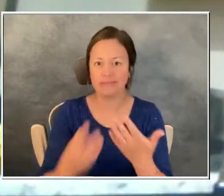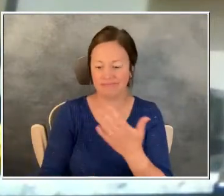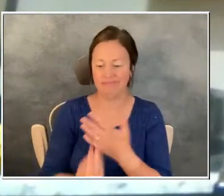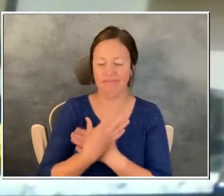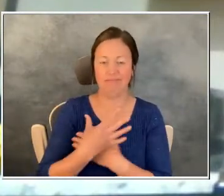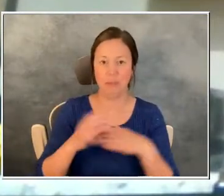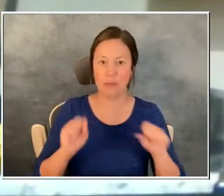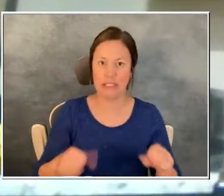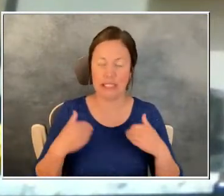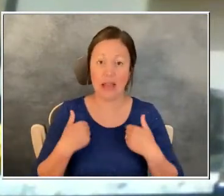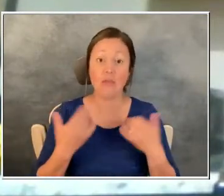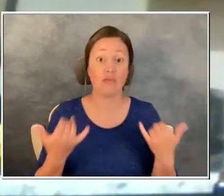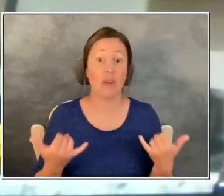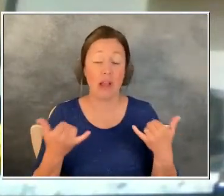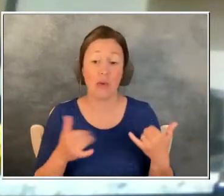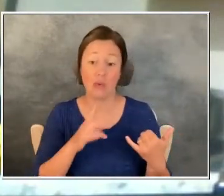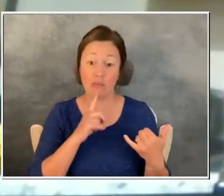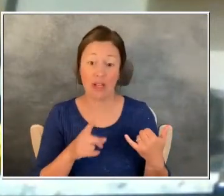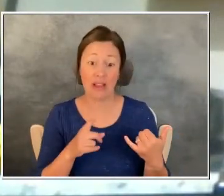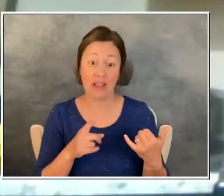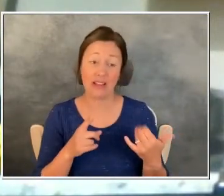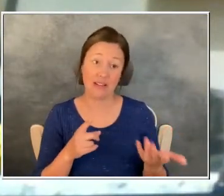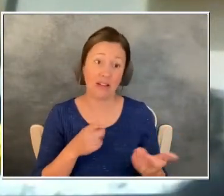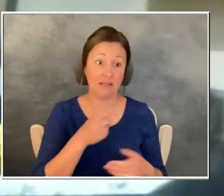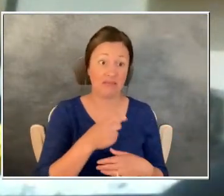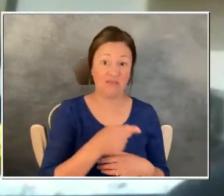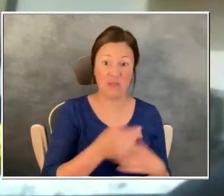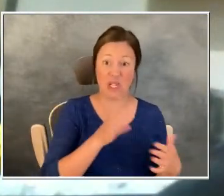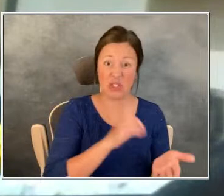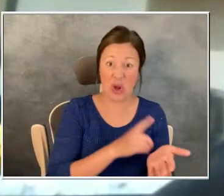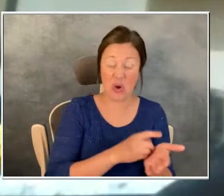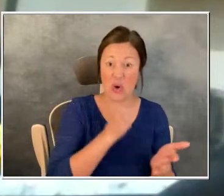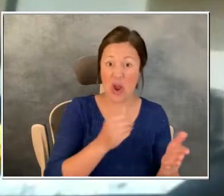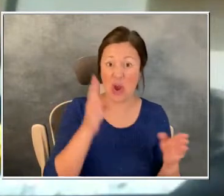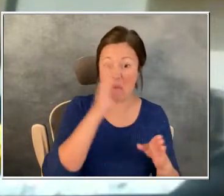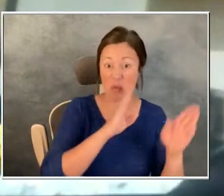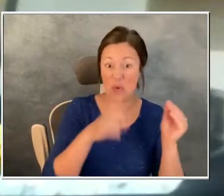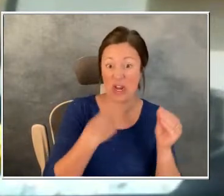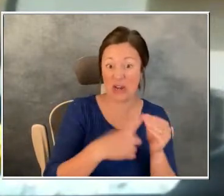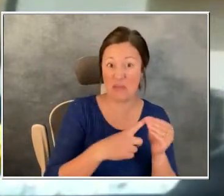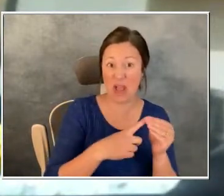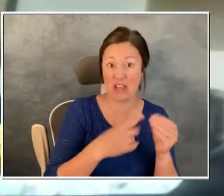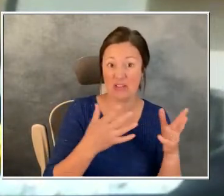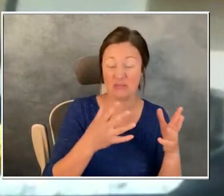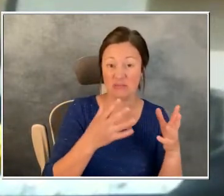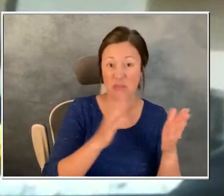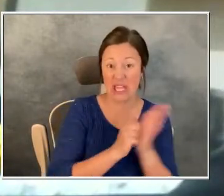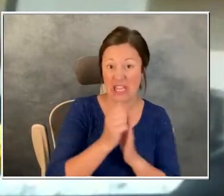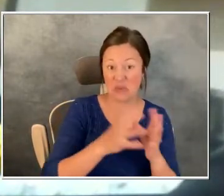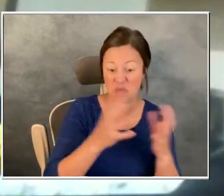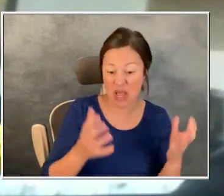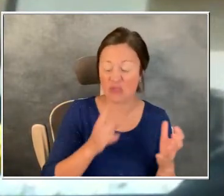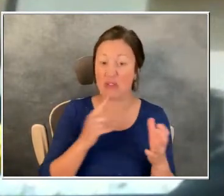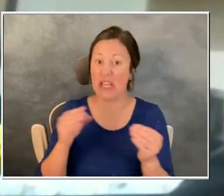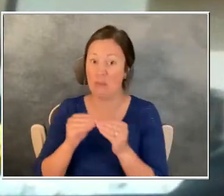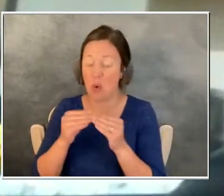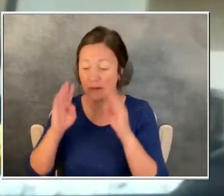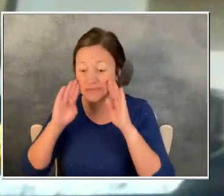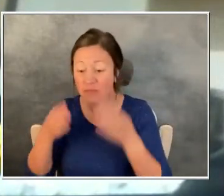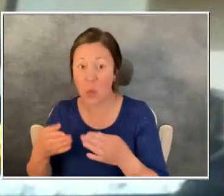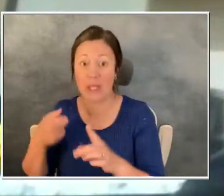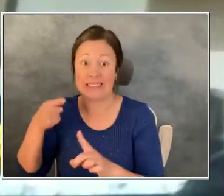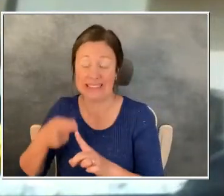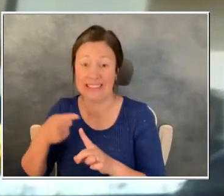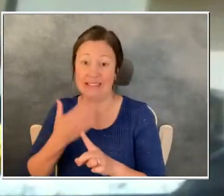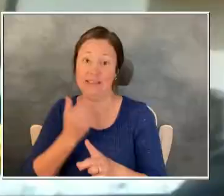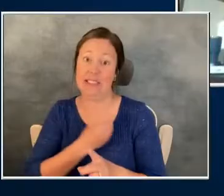have. Right now, really, they're less worried about the cancer than they are the diabetic issue. So that's The kind of what I'm medically trying to